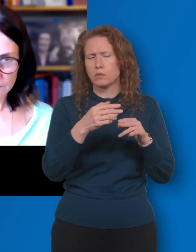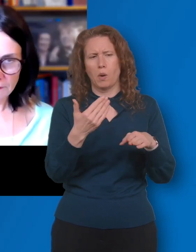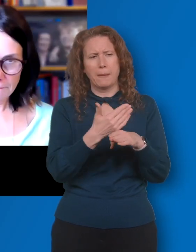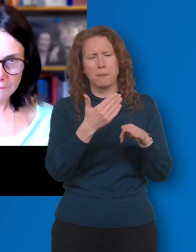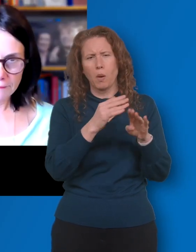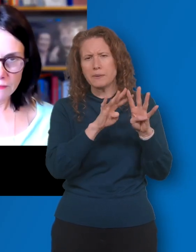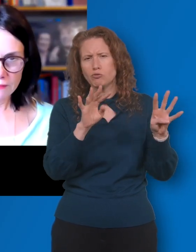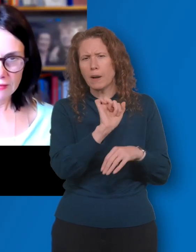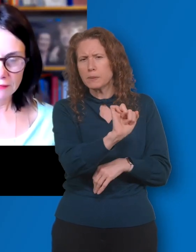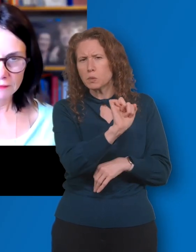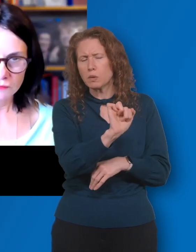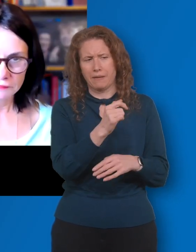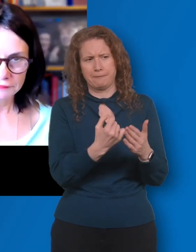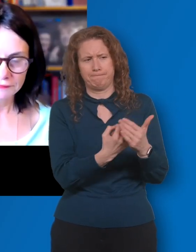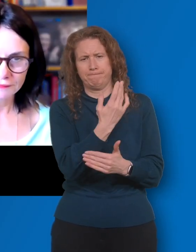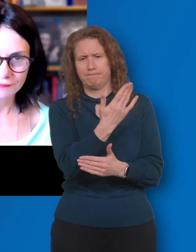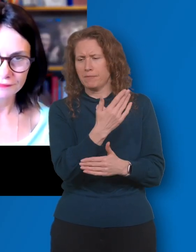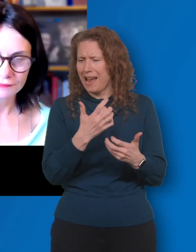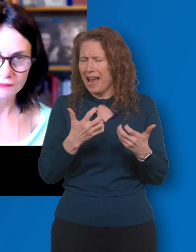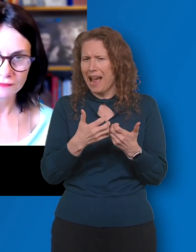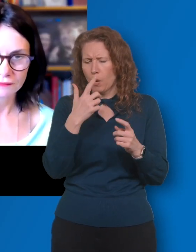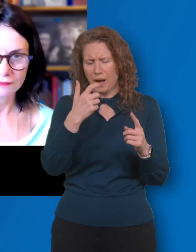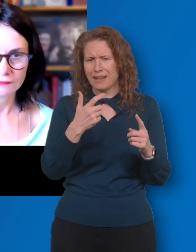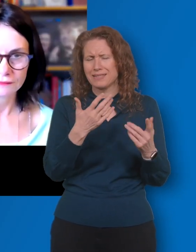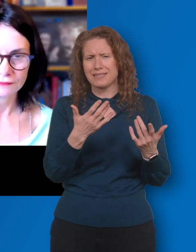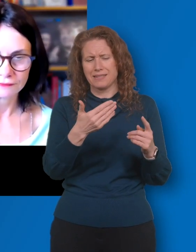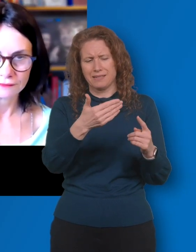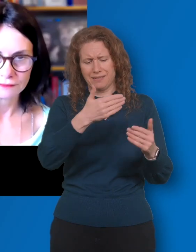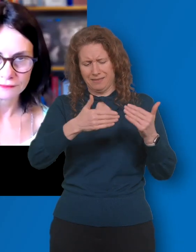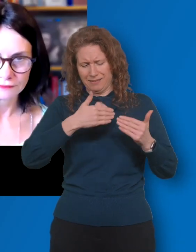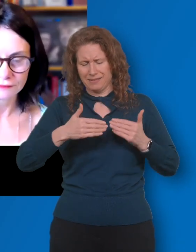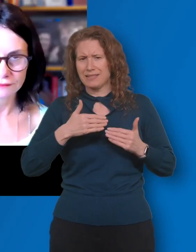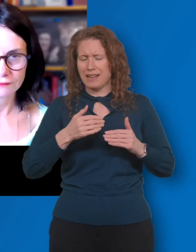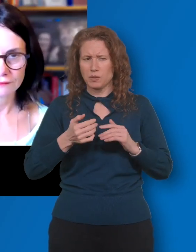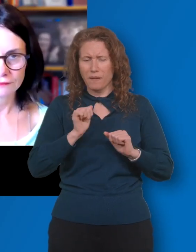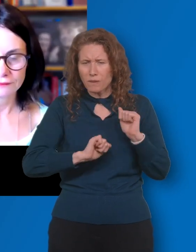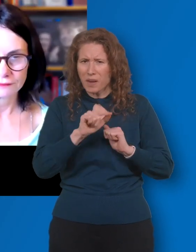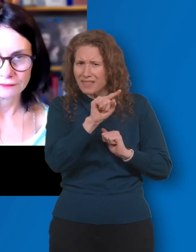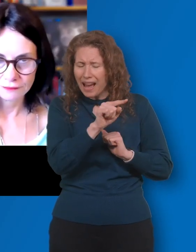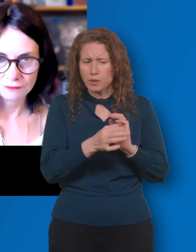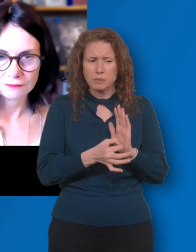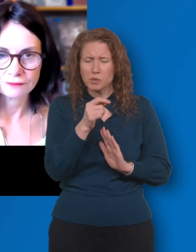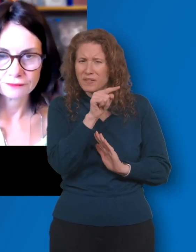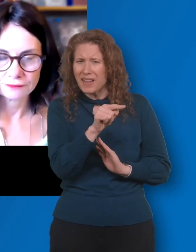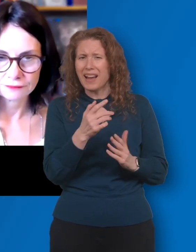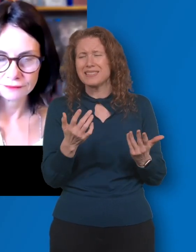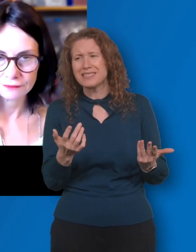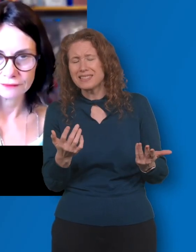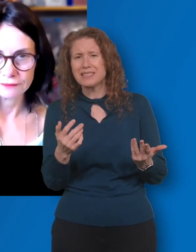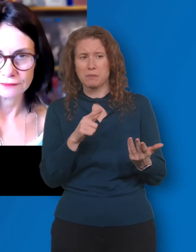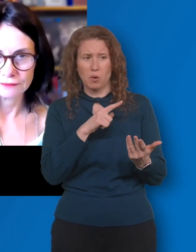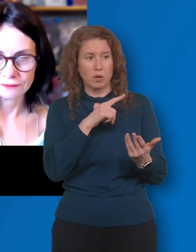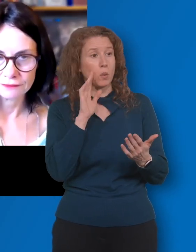Can anything be done to try and kind of avoid or improve this, what is essentially an adversarial